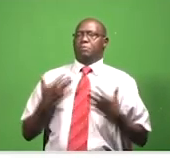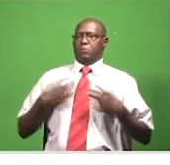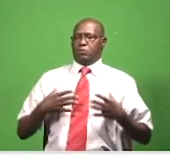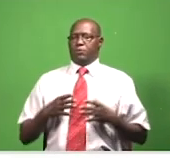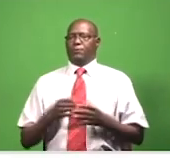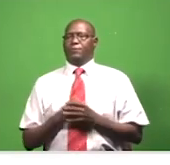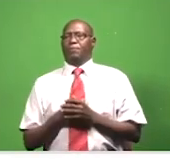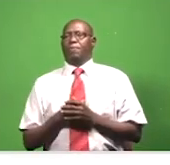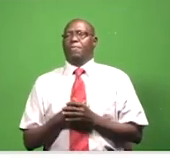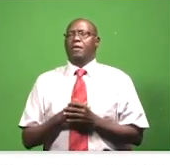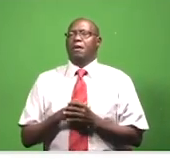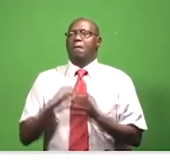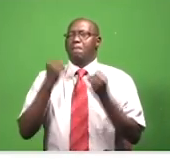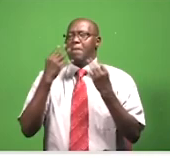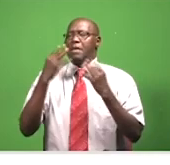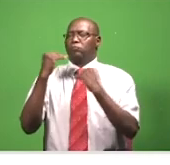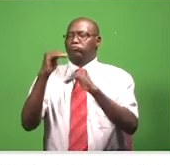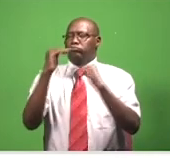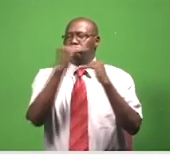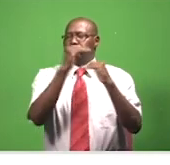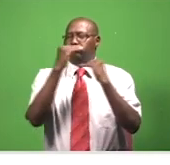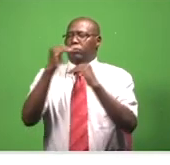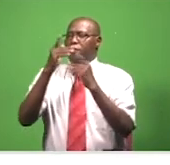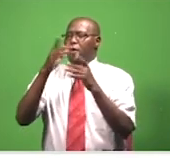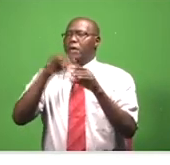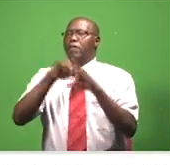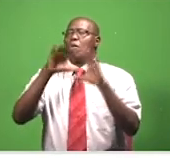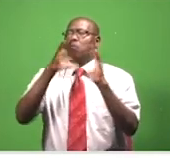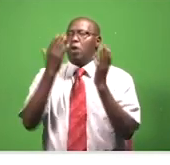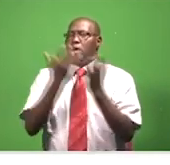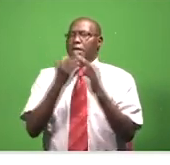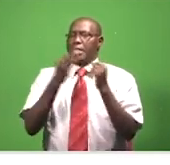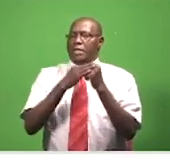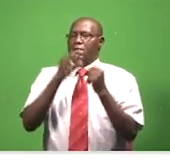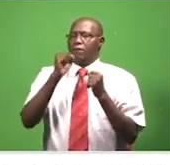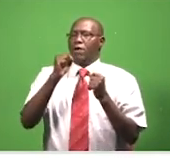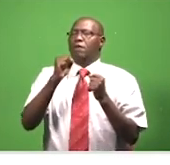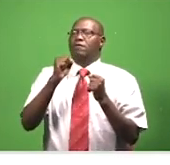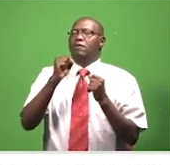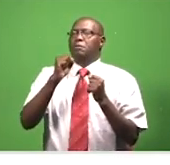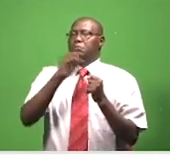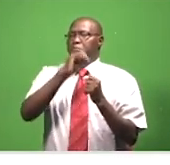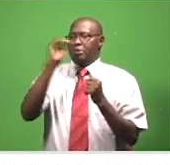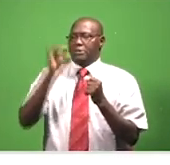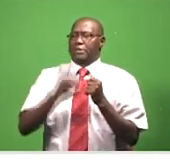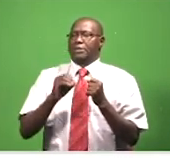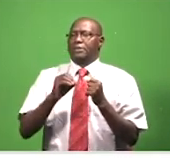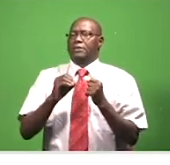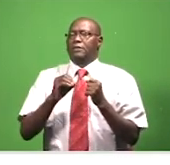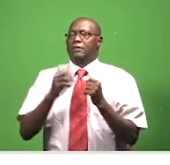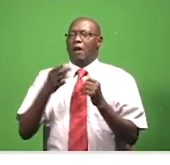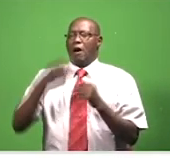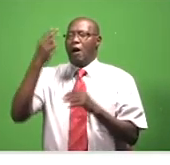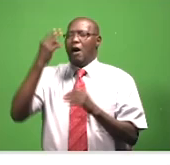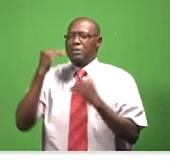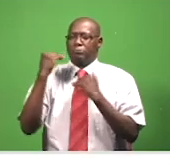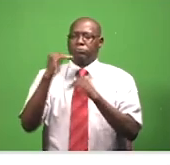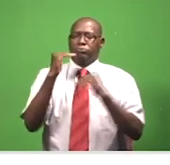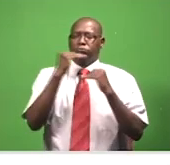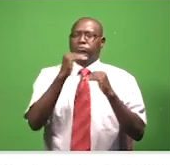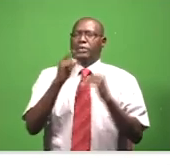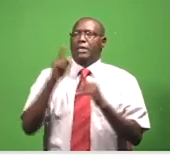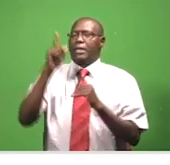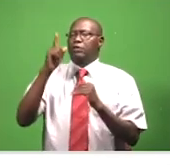many countries of the world. 85% of world population lives in countries with high restrictions on freedom of religion and